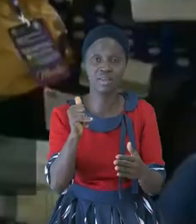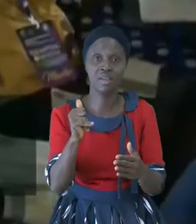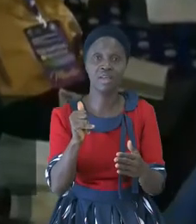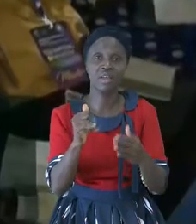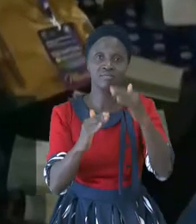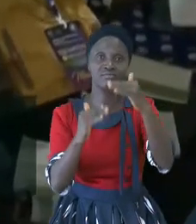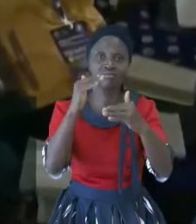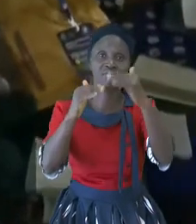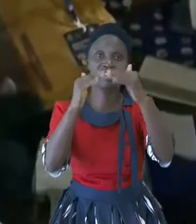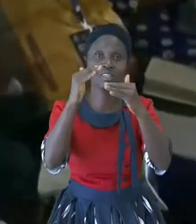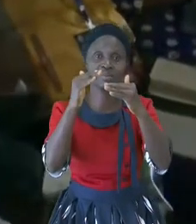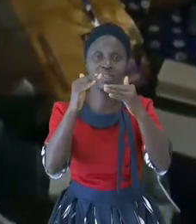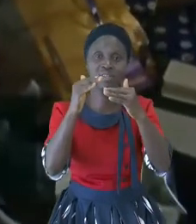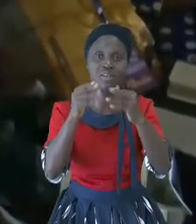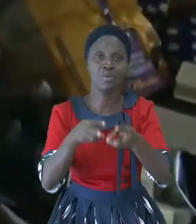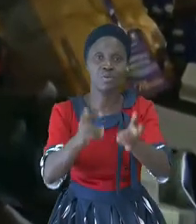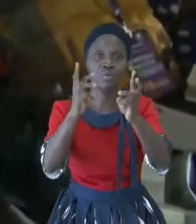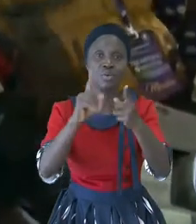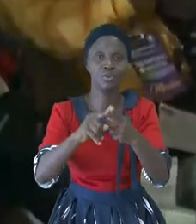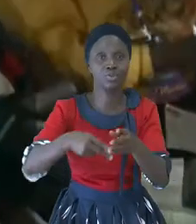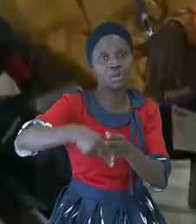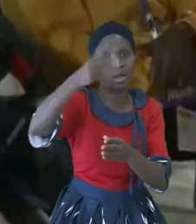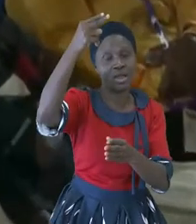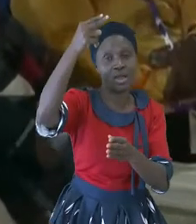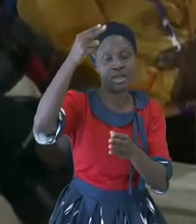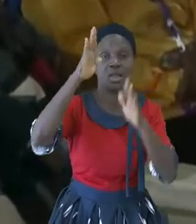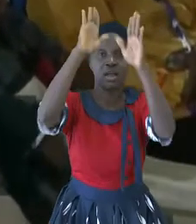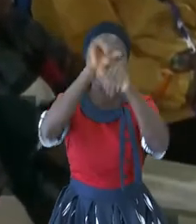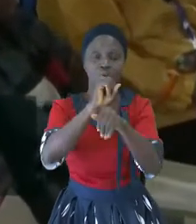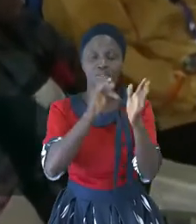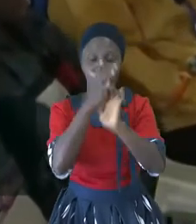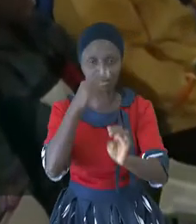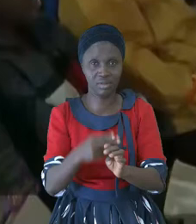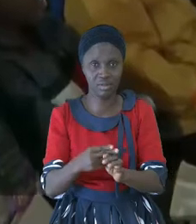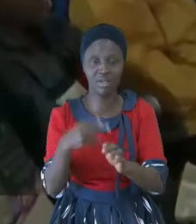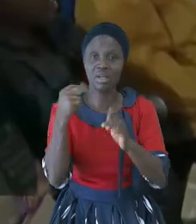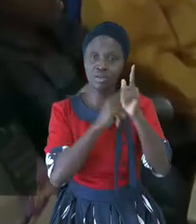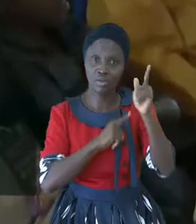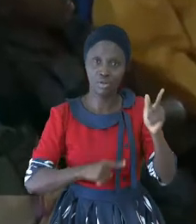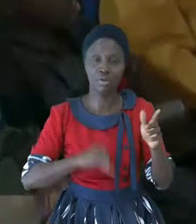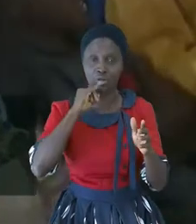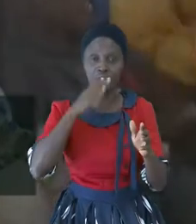in Jesus' name. The Lord is my shepherd, I will not lack